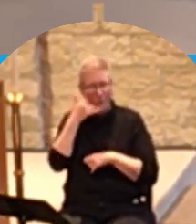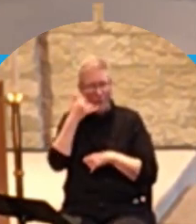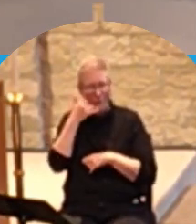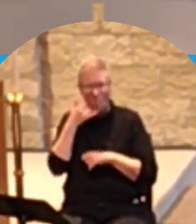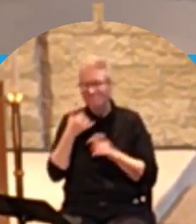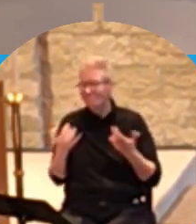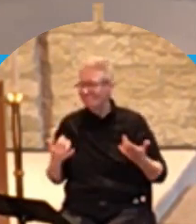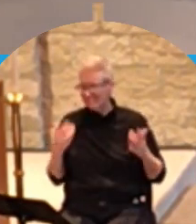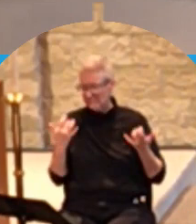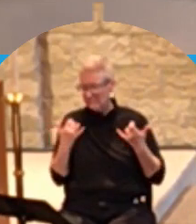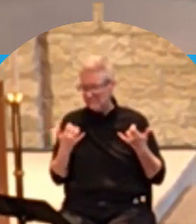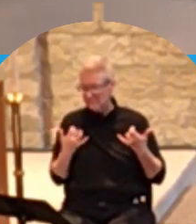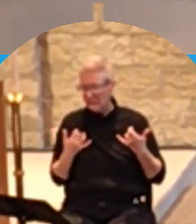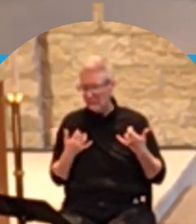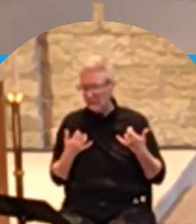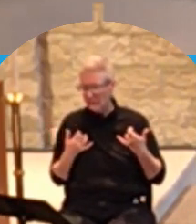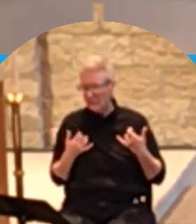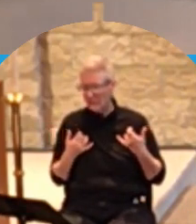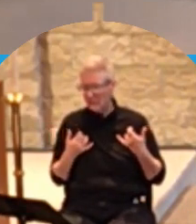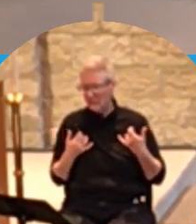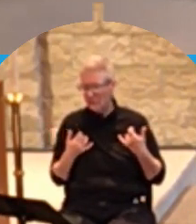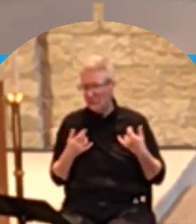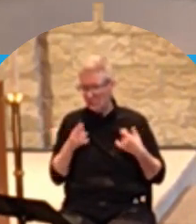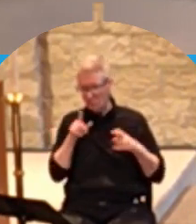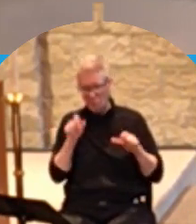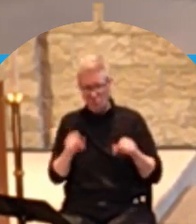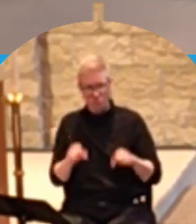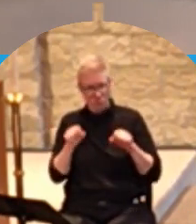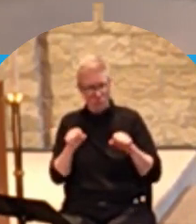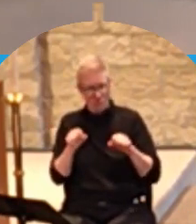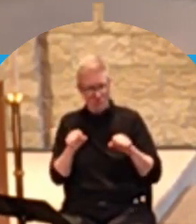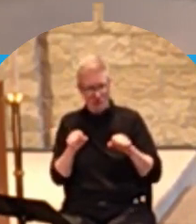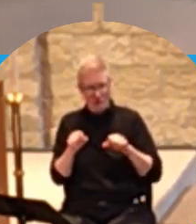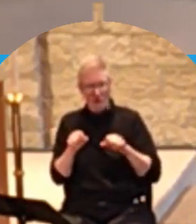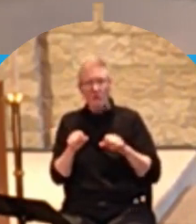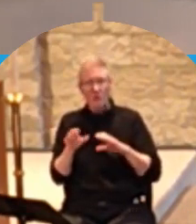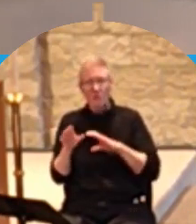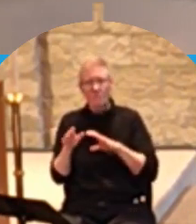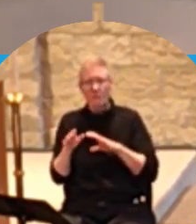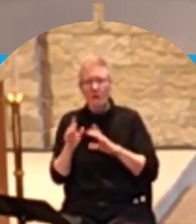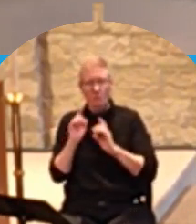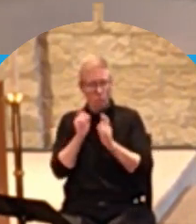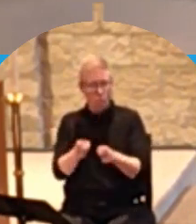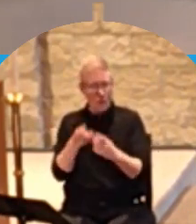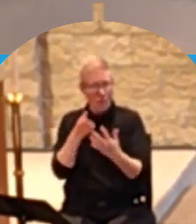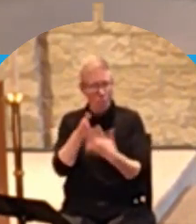our using a smartphone, you can do that through texting